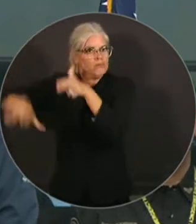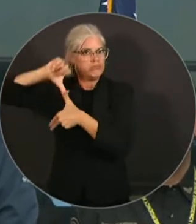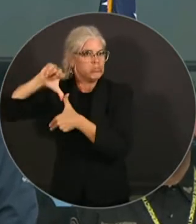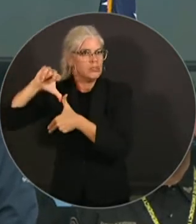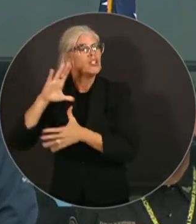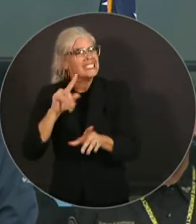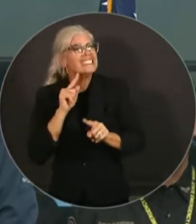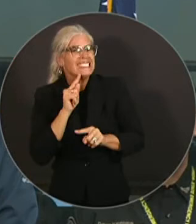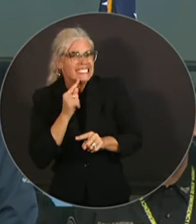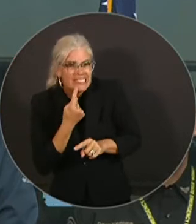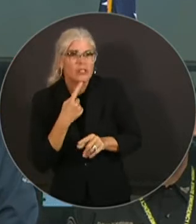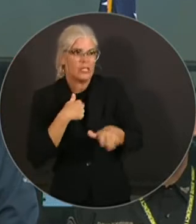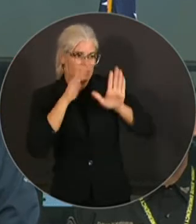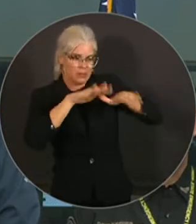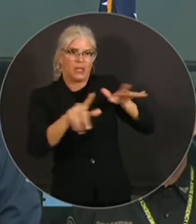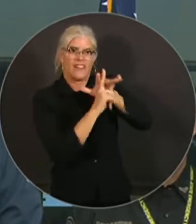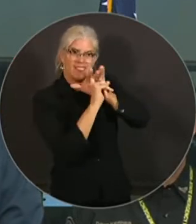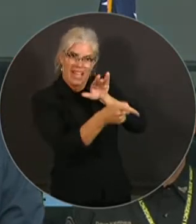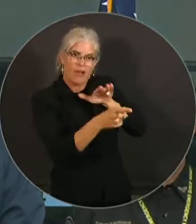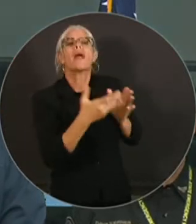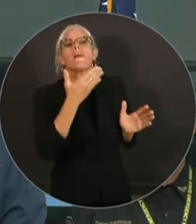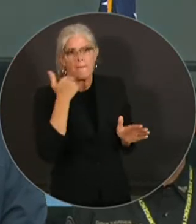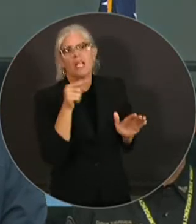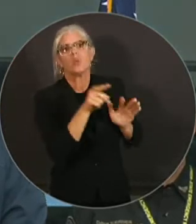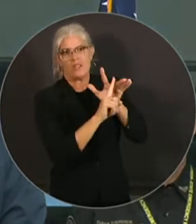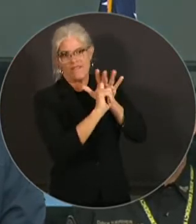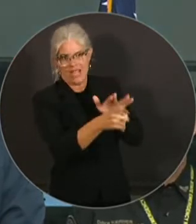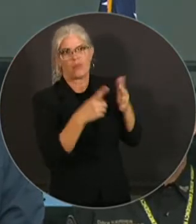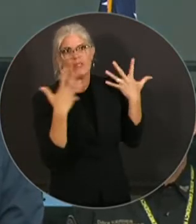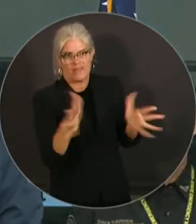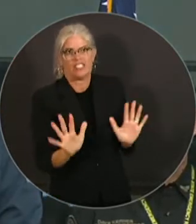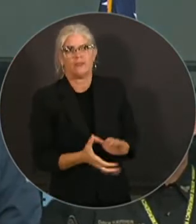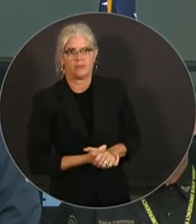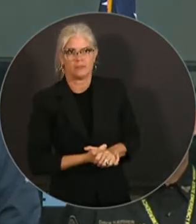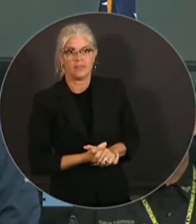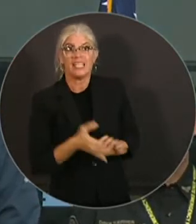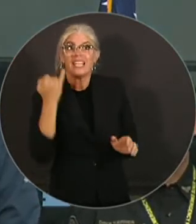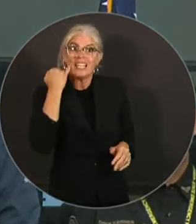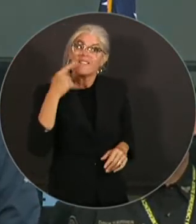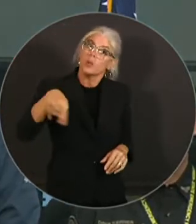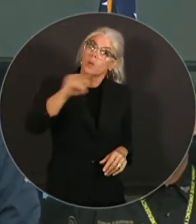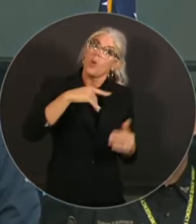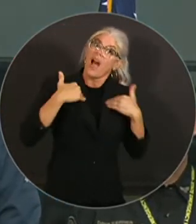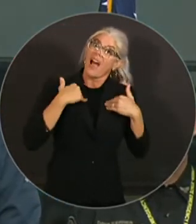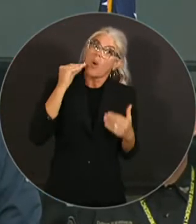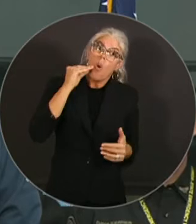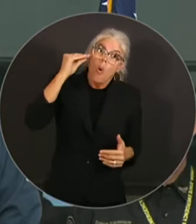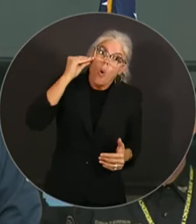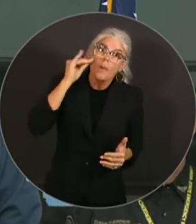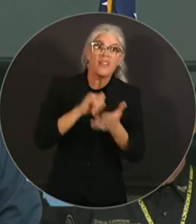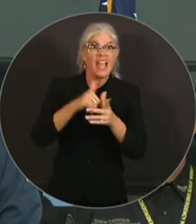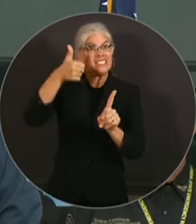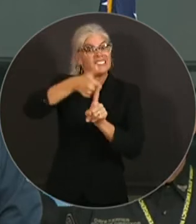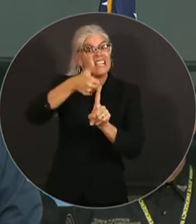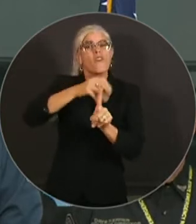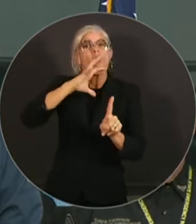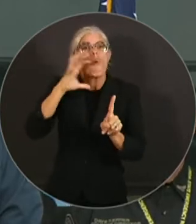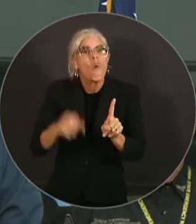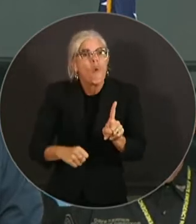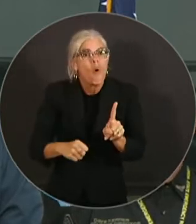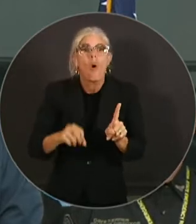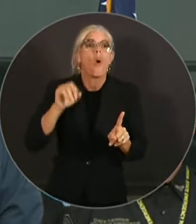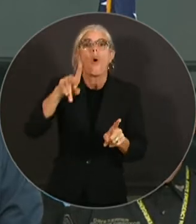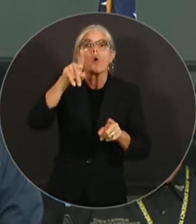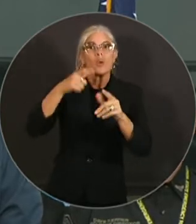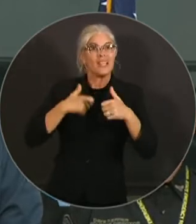evacuate, then you should evacuate. If you have a home that is older. Certainly if you're in a mobile home, I would